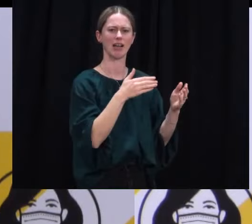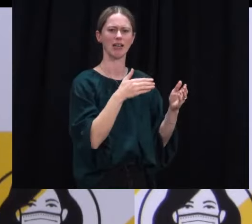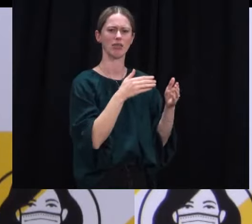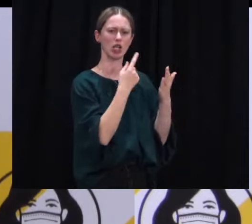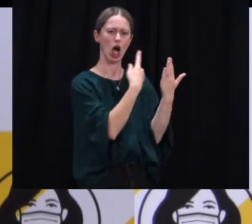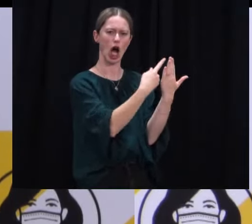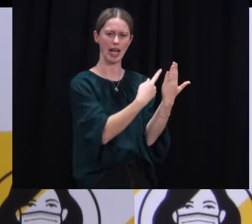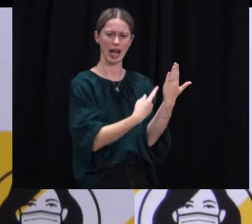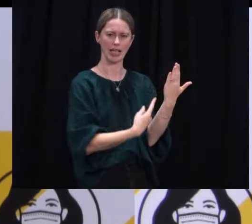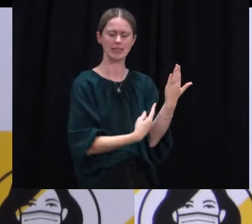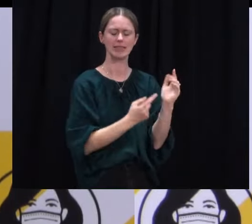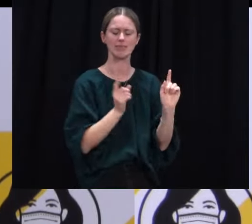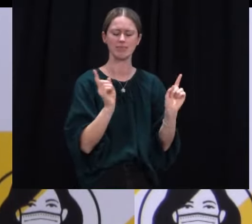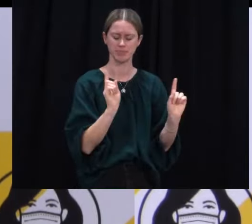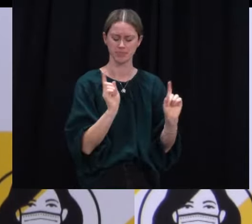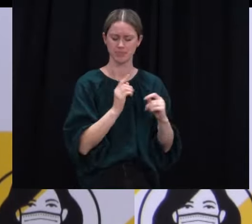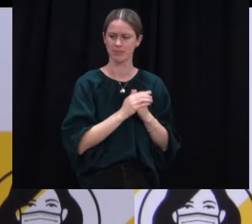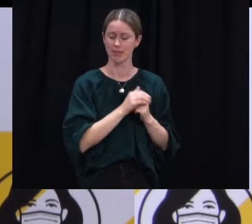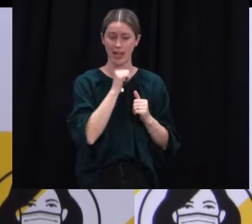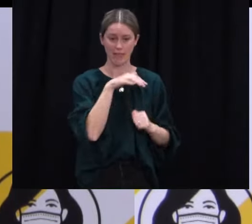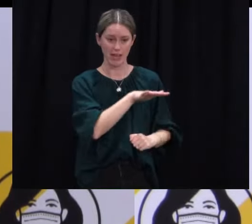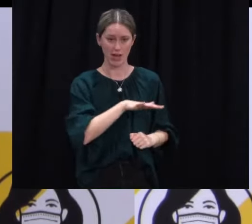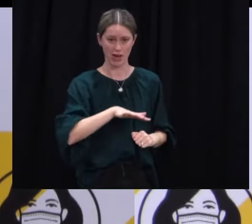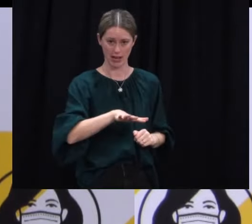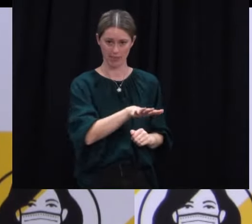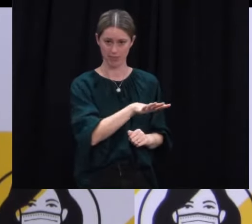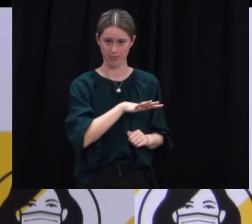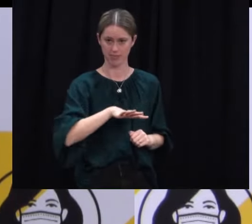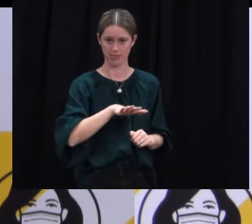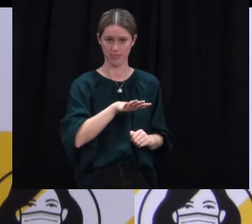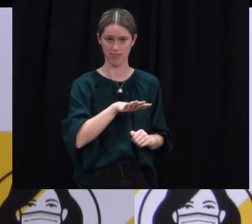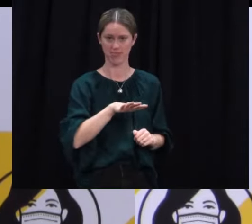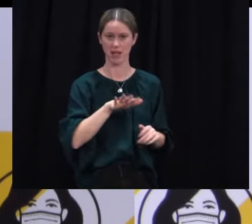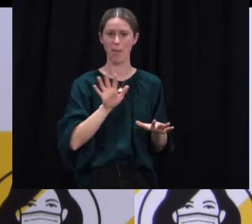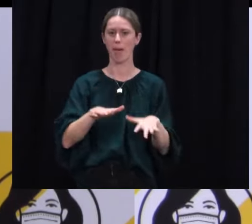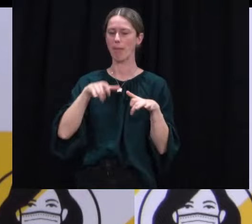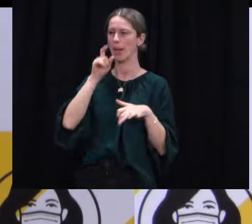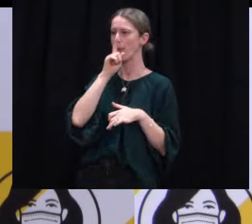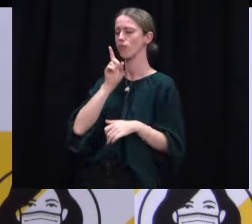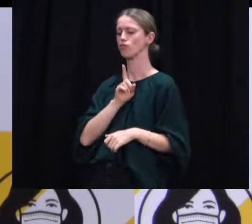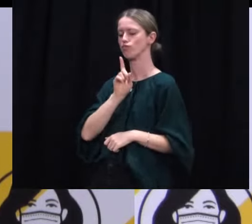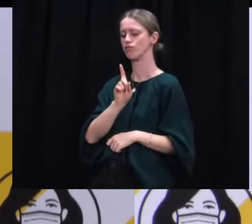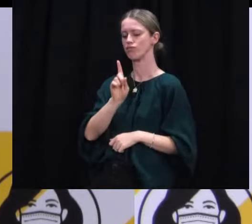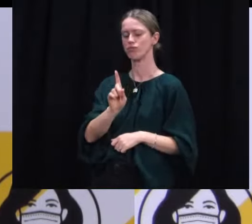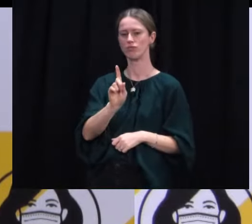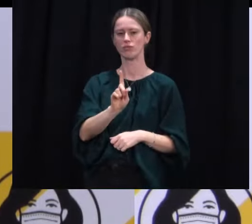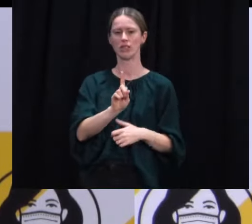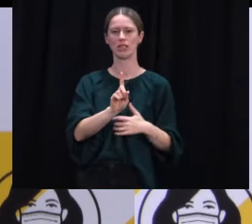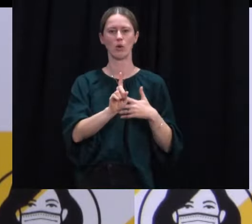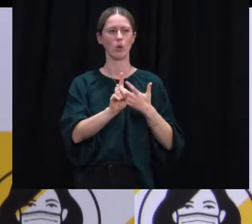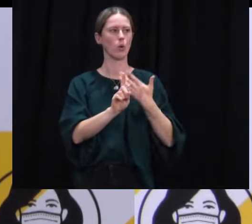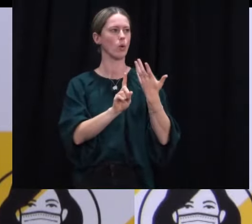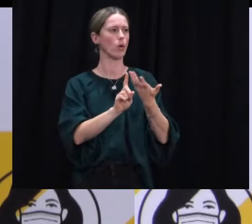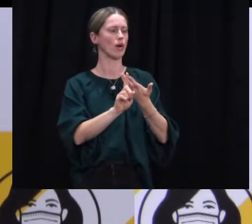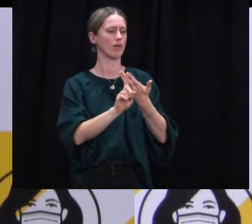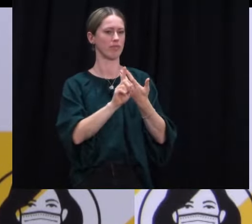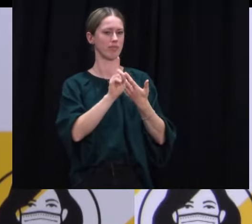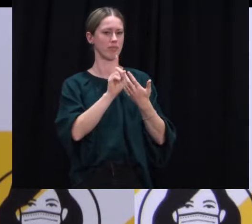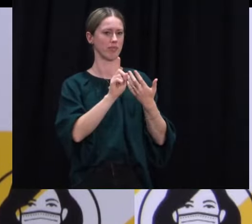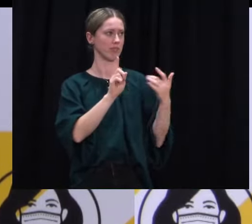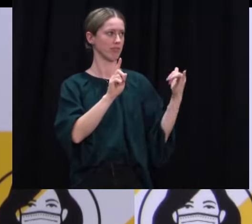isolation facilities is that any area where there's members of the general public and any area where there would be returnees,